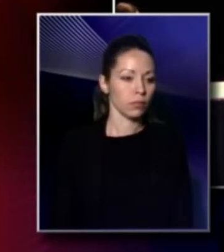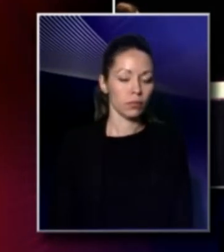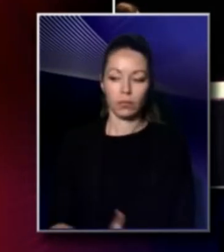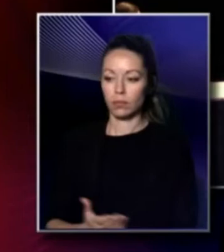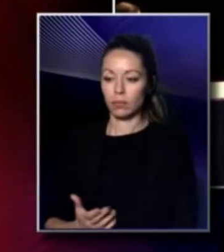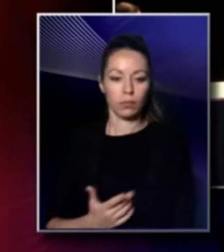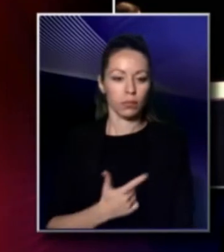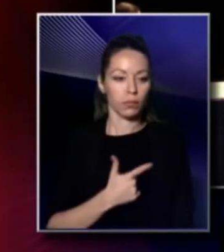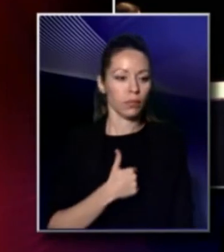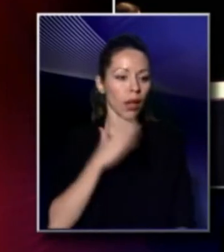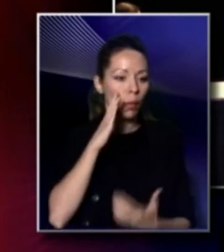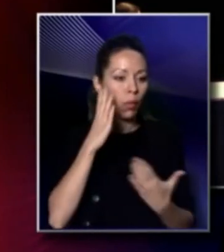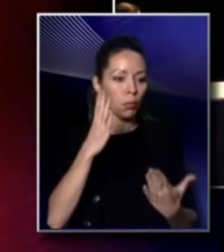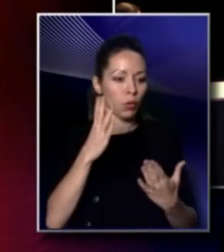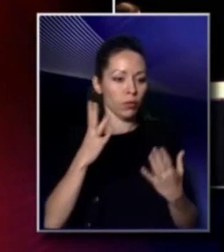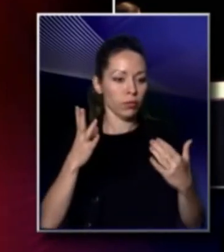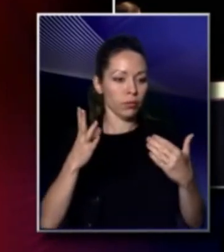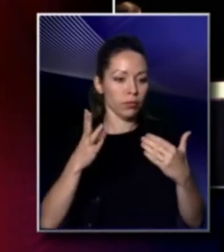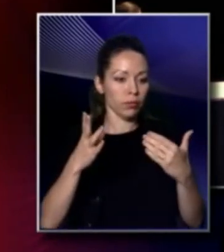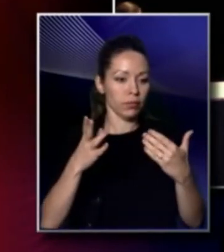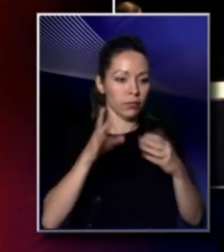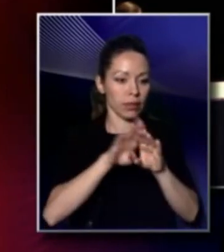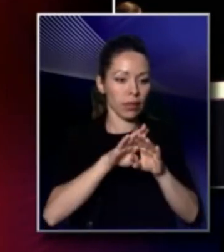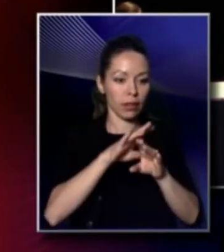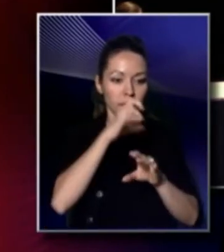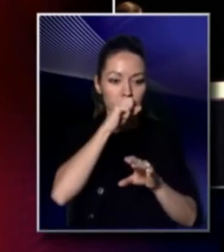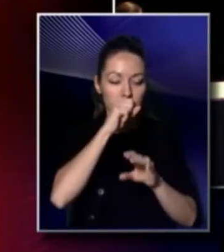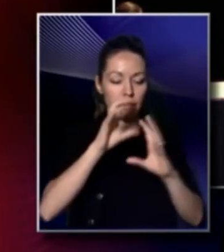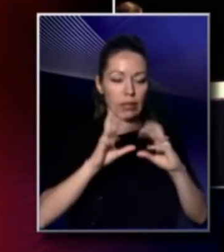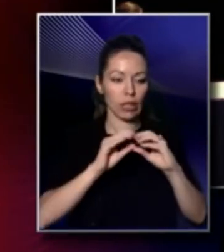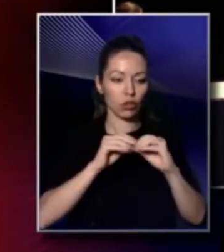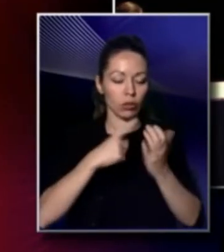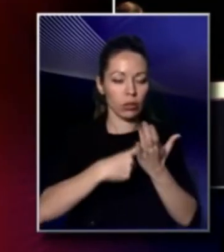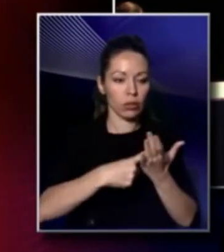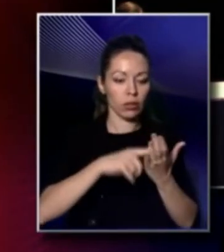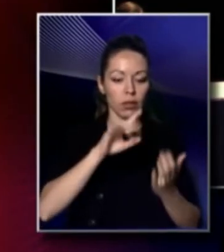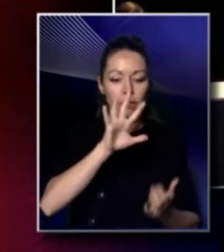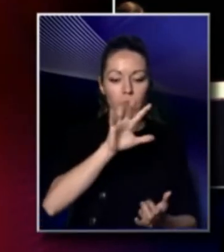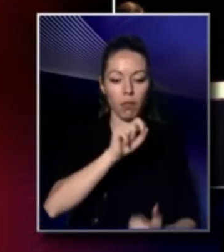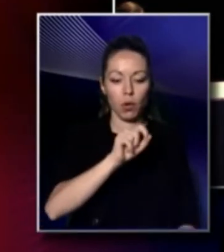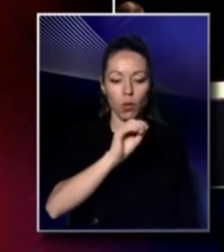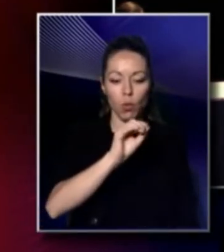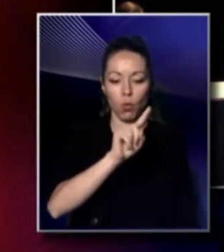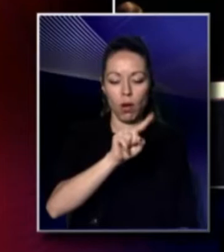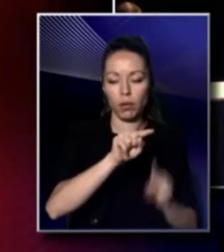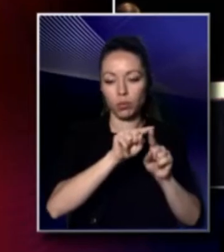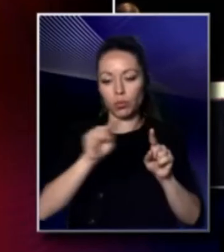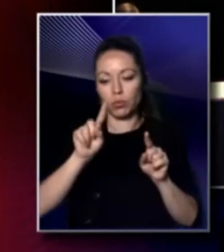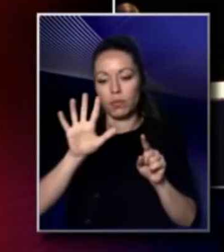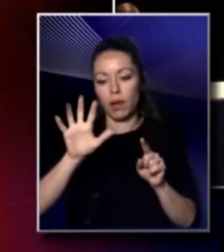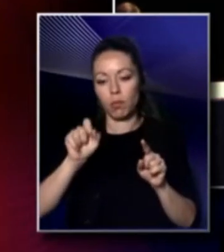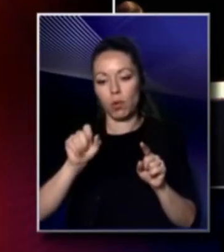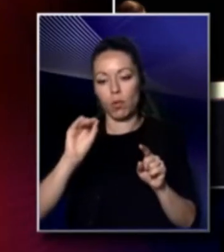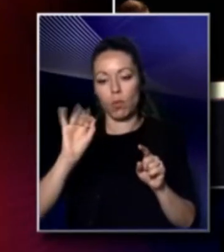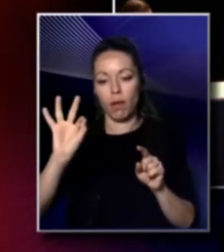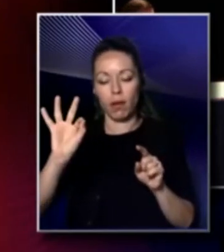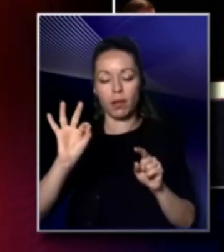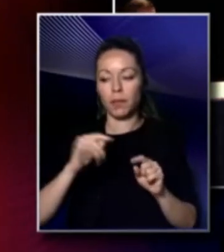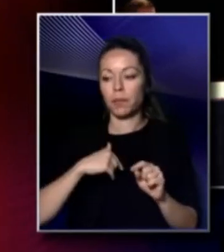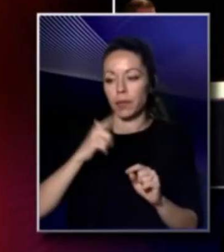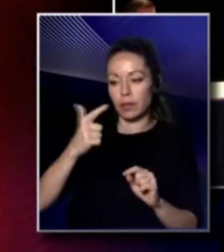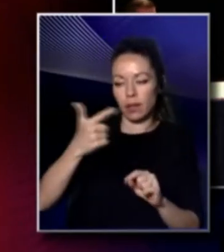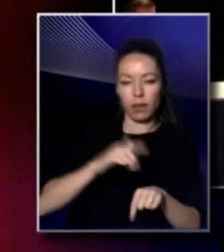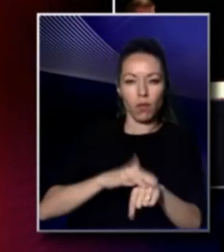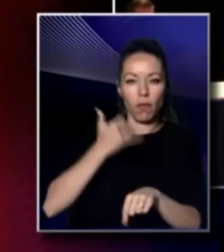I would like to move to go into executive Okay. session to discuss items 5.01 to 5.09. I second